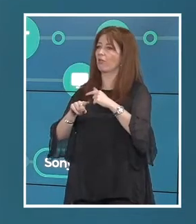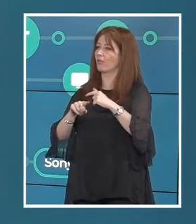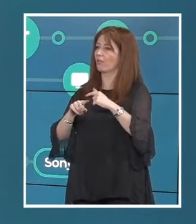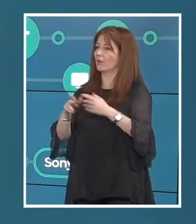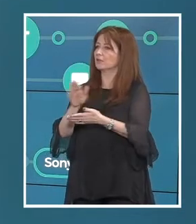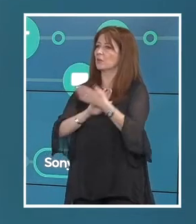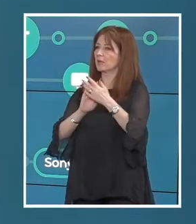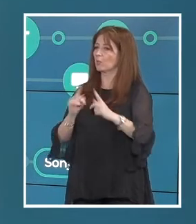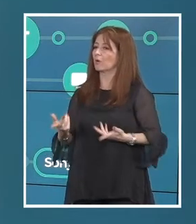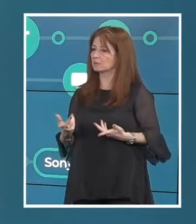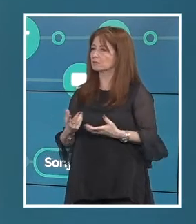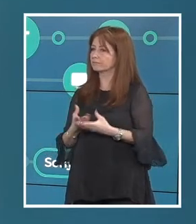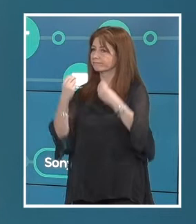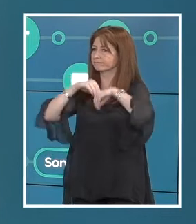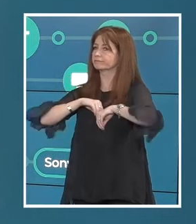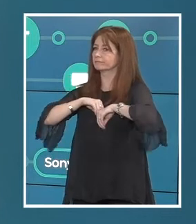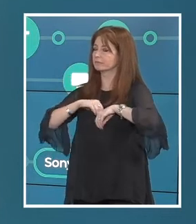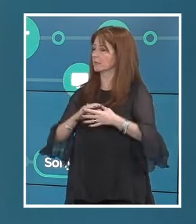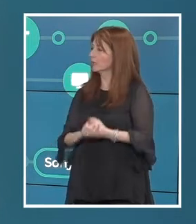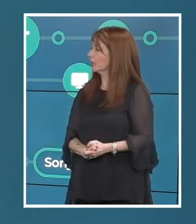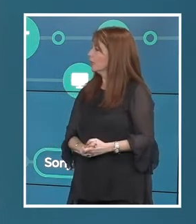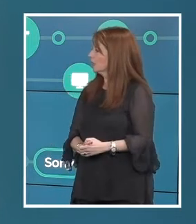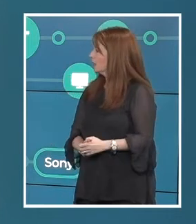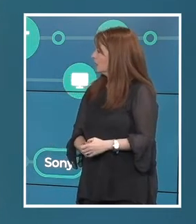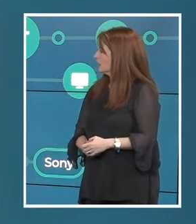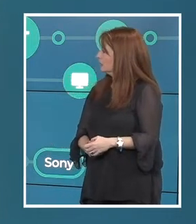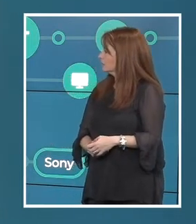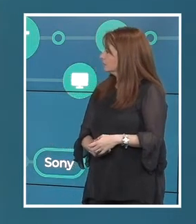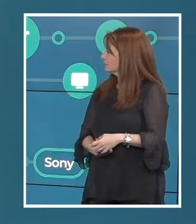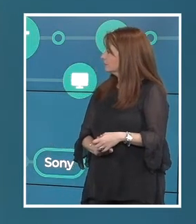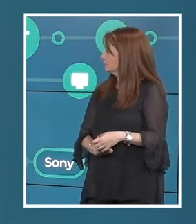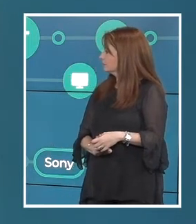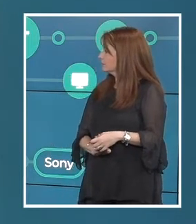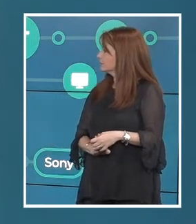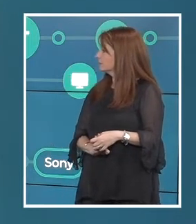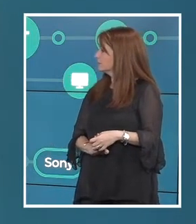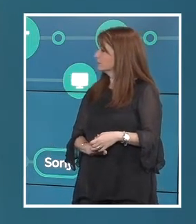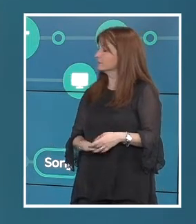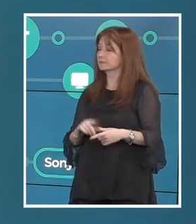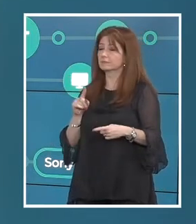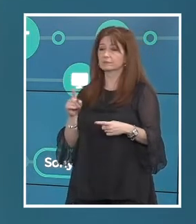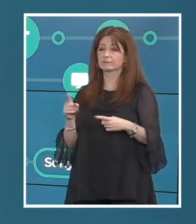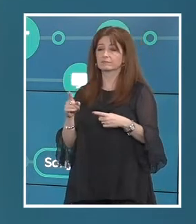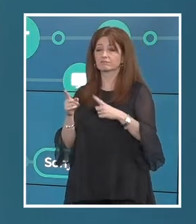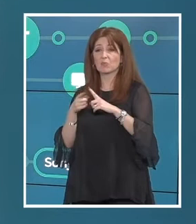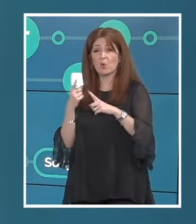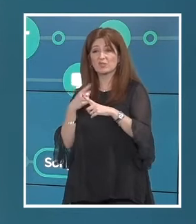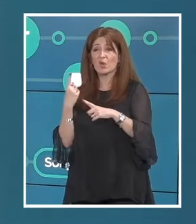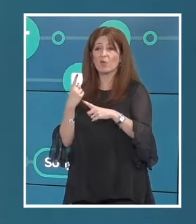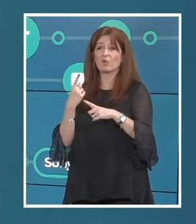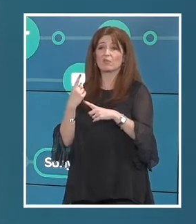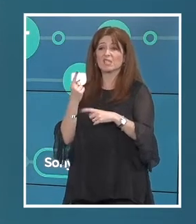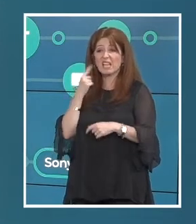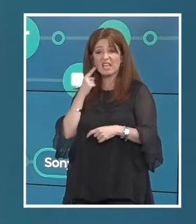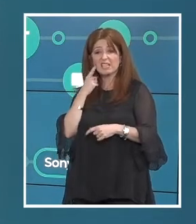quicker. And it also means that it's quite useful for people who are on the go, who are accessing our comms